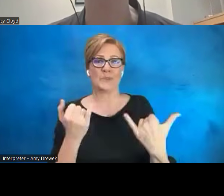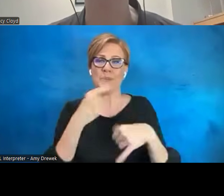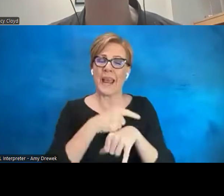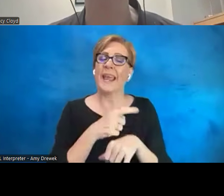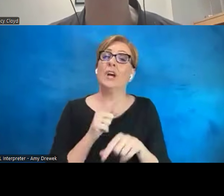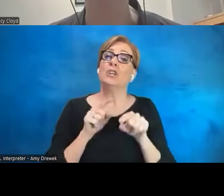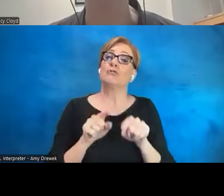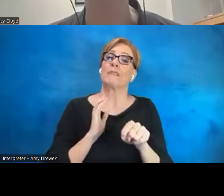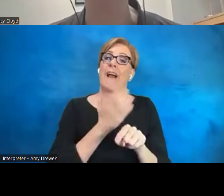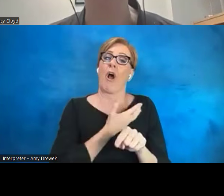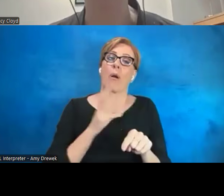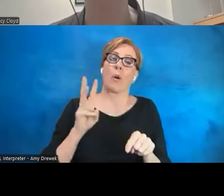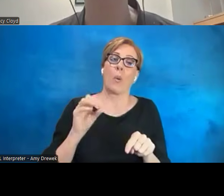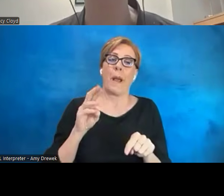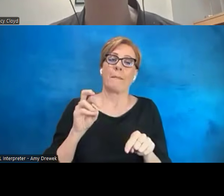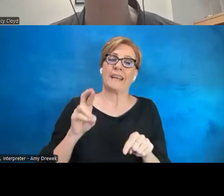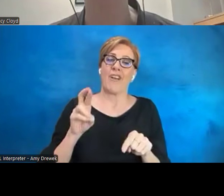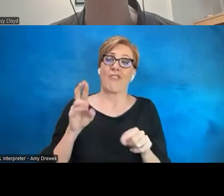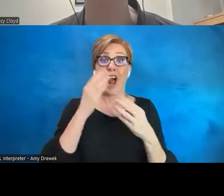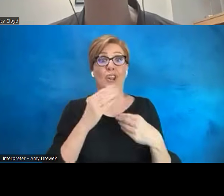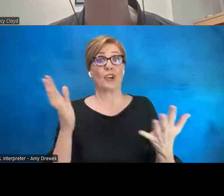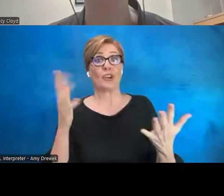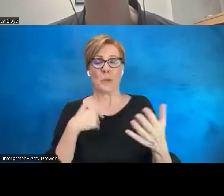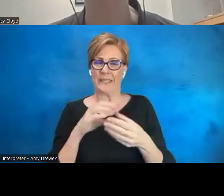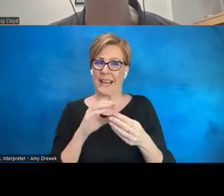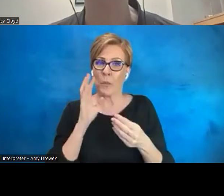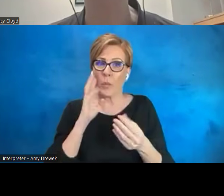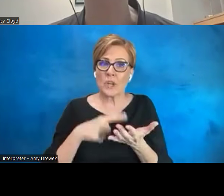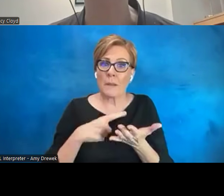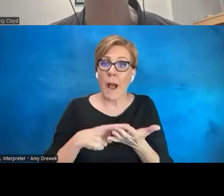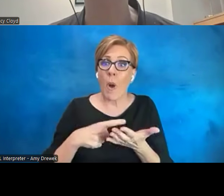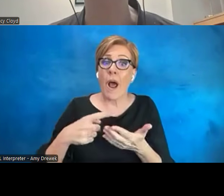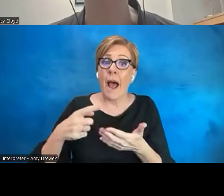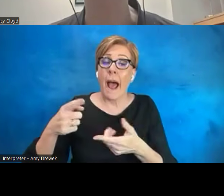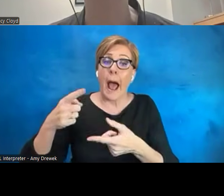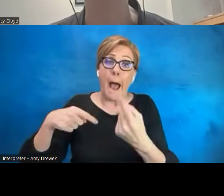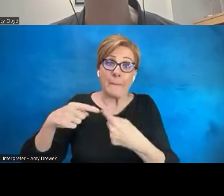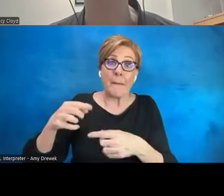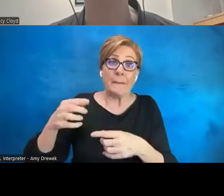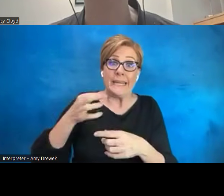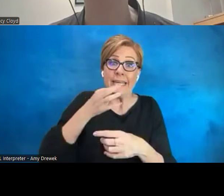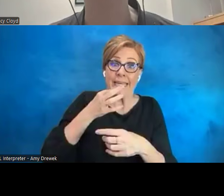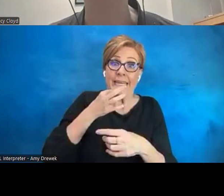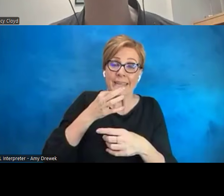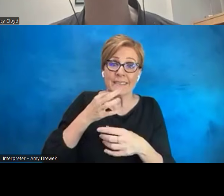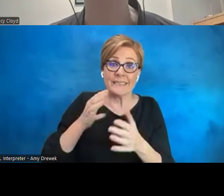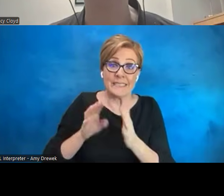about upcoming developments. And there's one I wanted to highlight that SSA